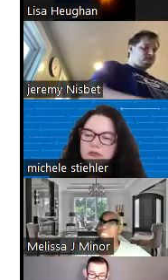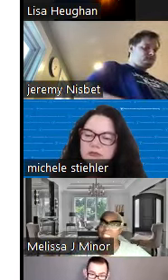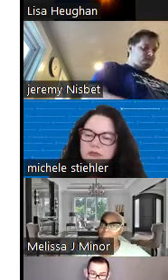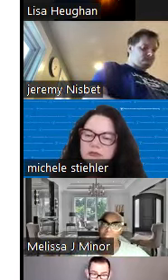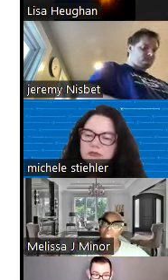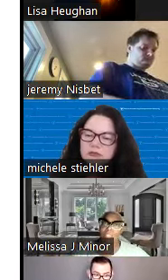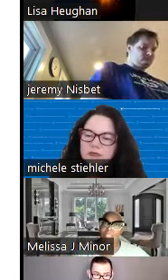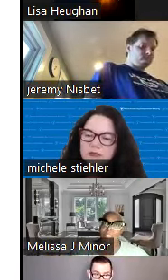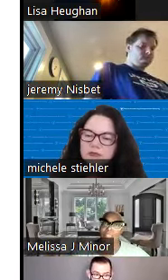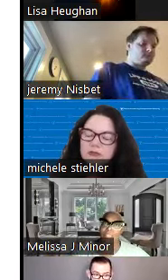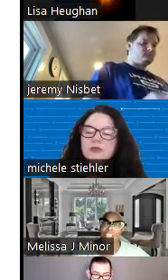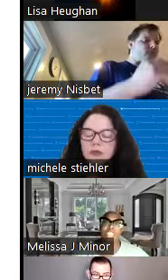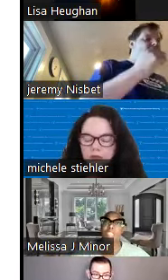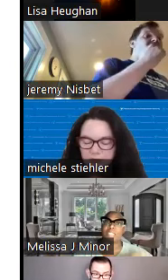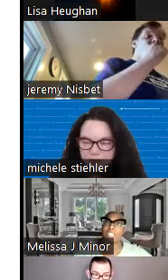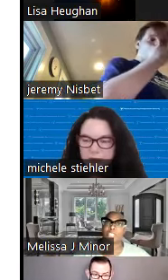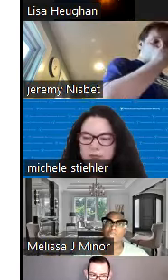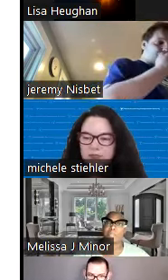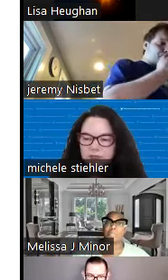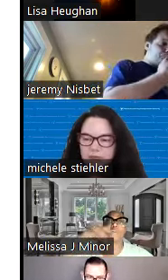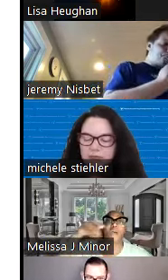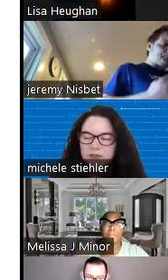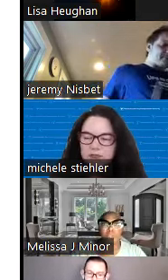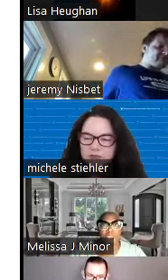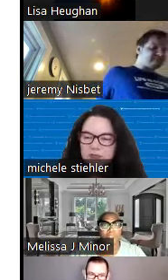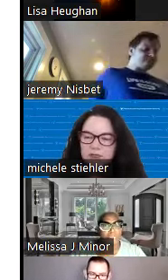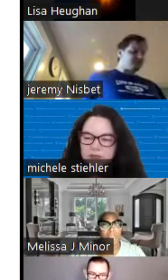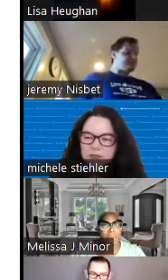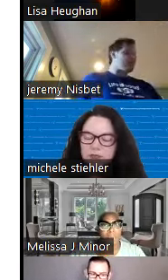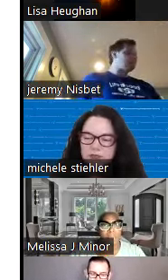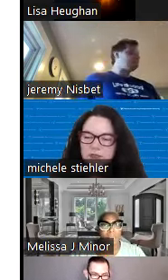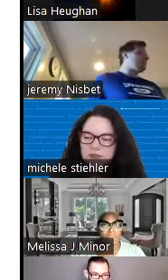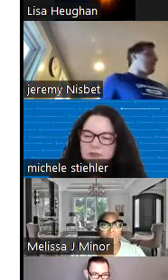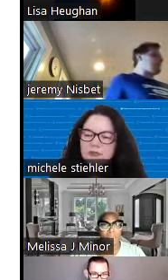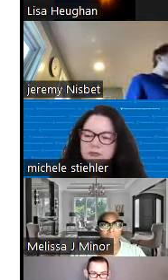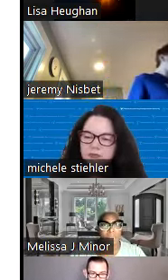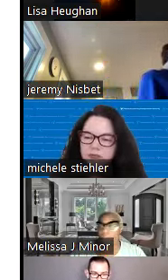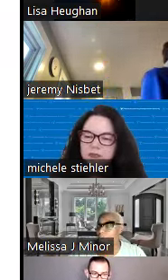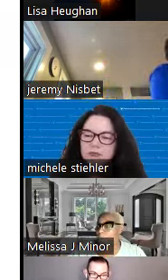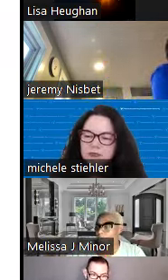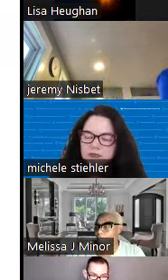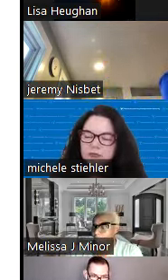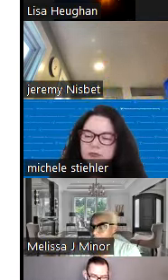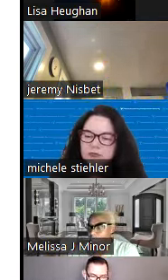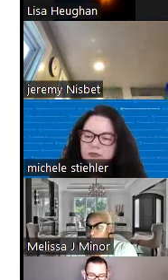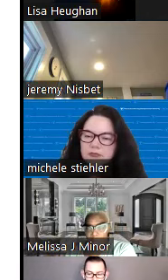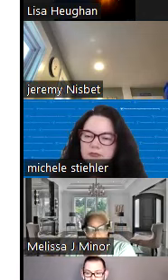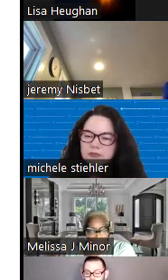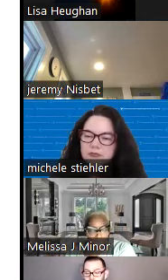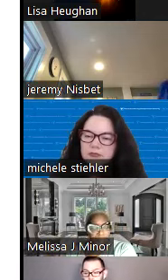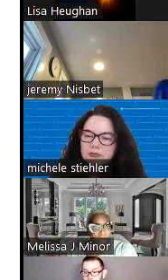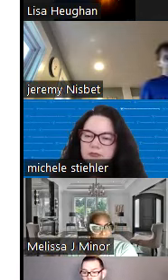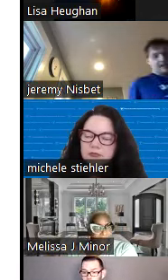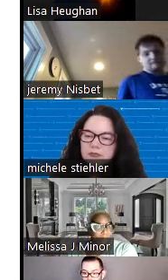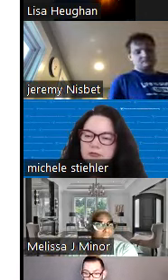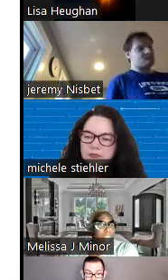not done in error. She had been getting trips before I moved here in December. So if a supervisor